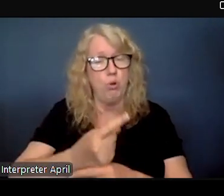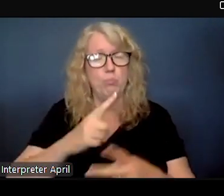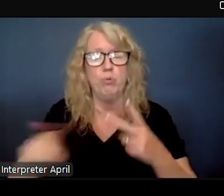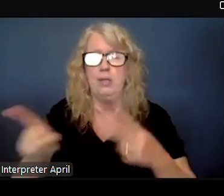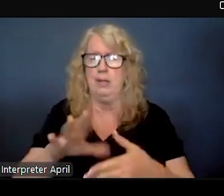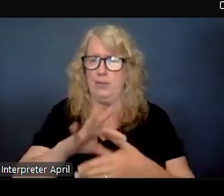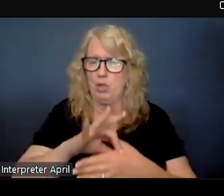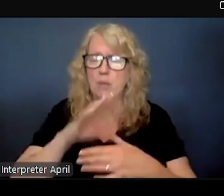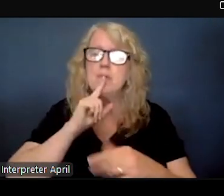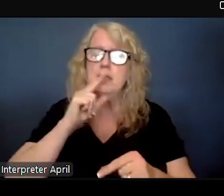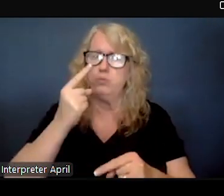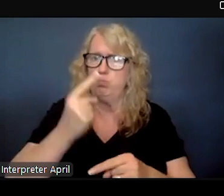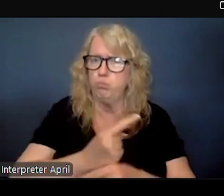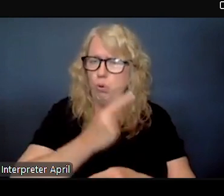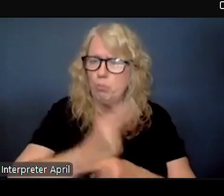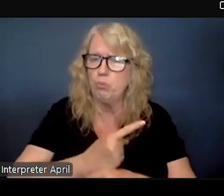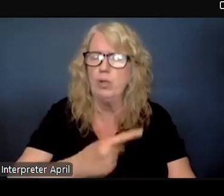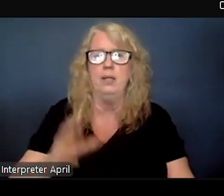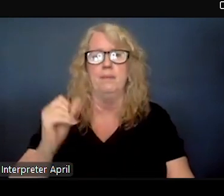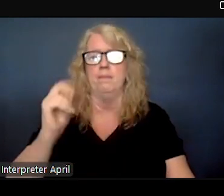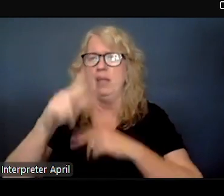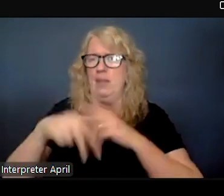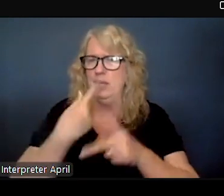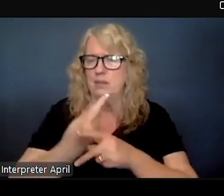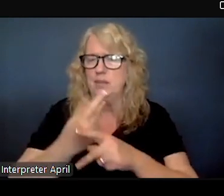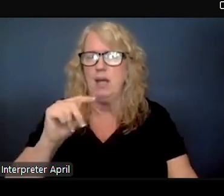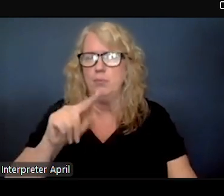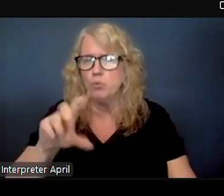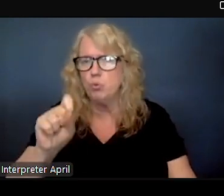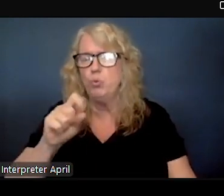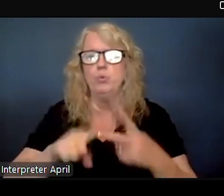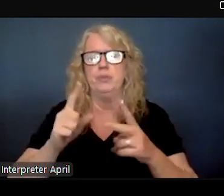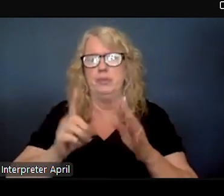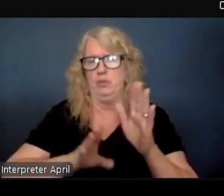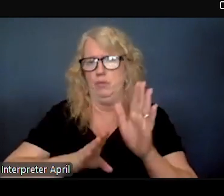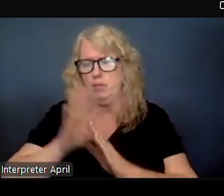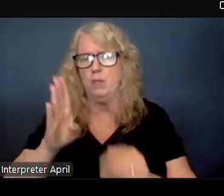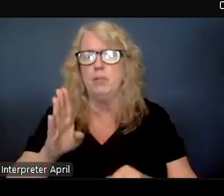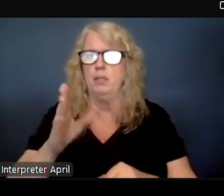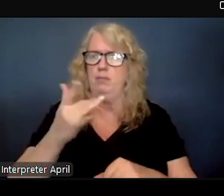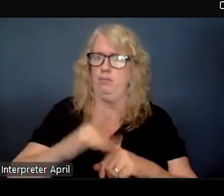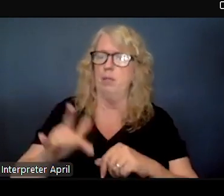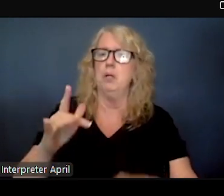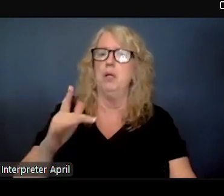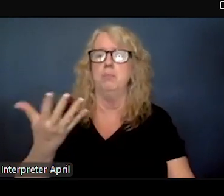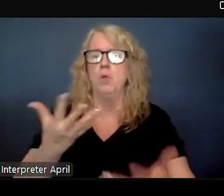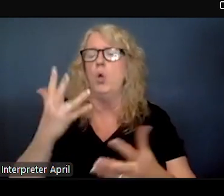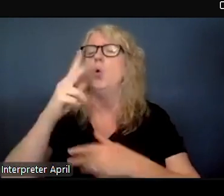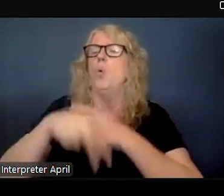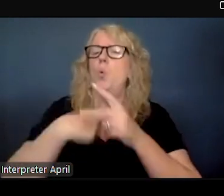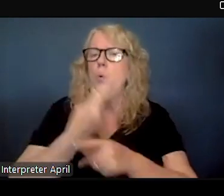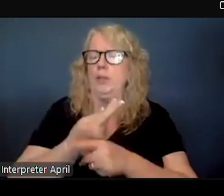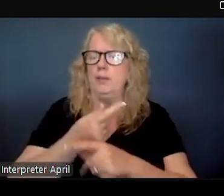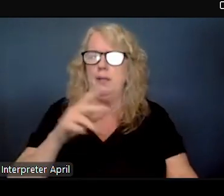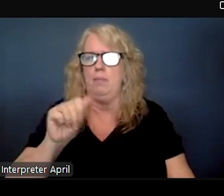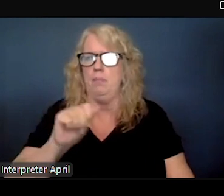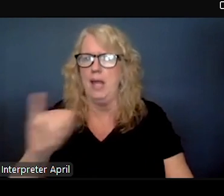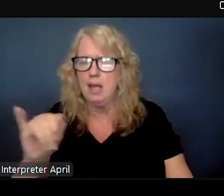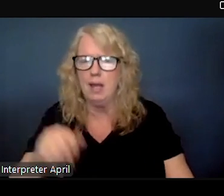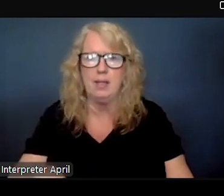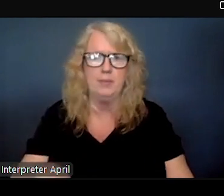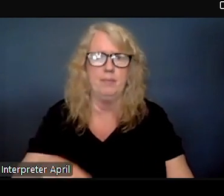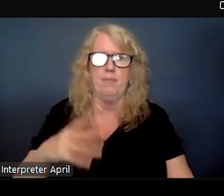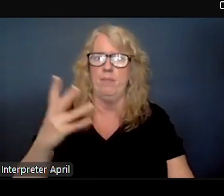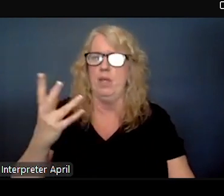content feels appropriate, if the types of tools and development is available, then what type of AI am I using? Has